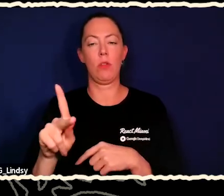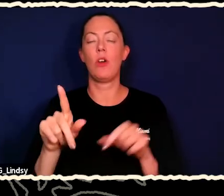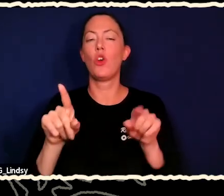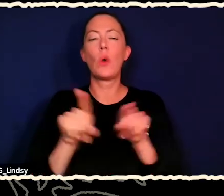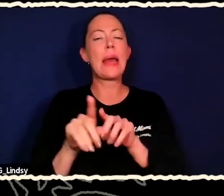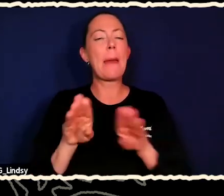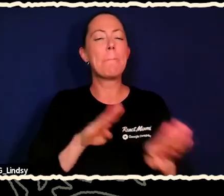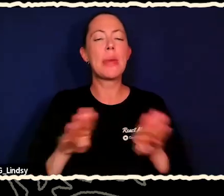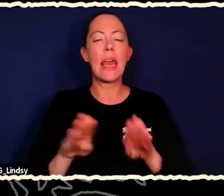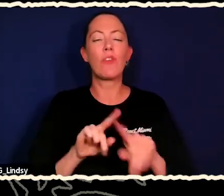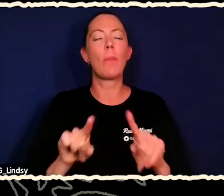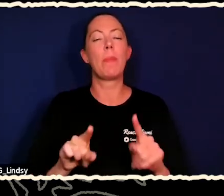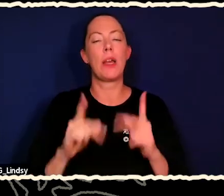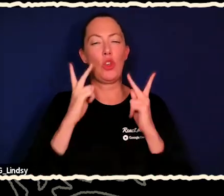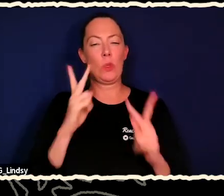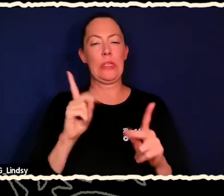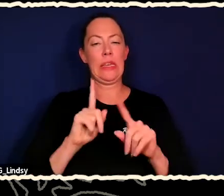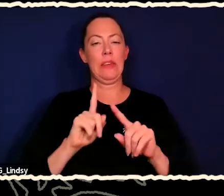different syntax.